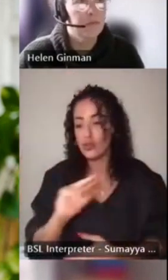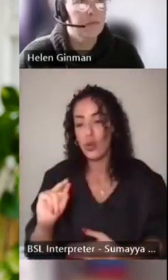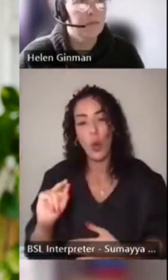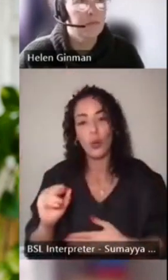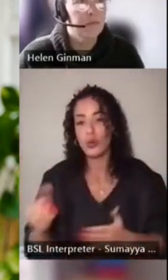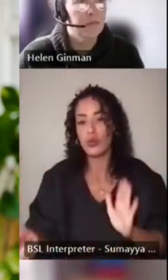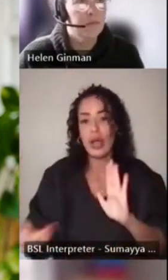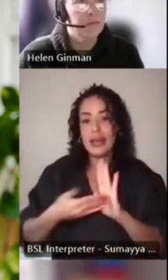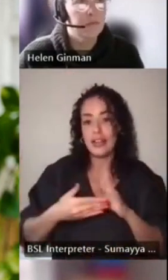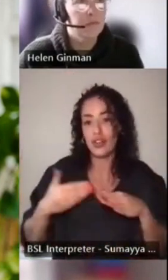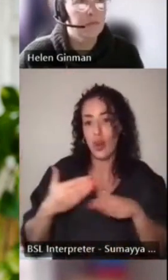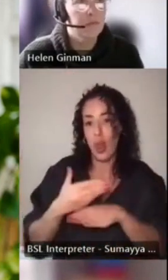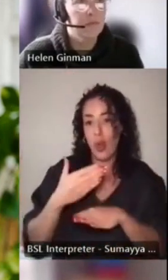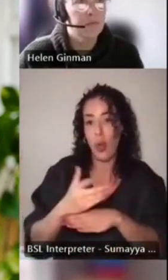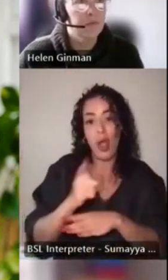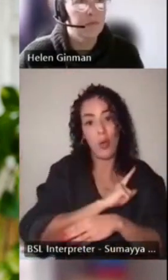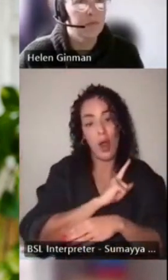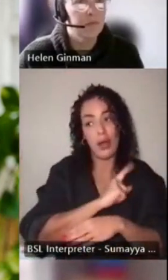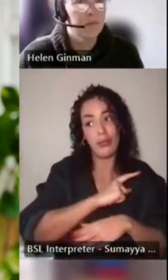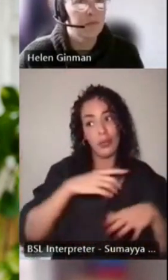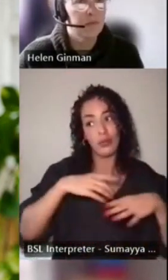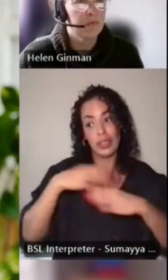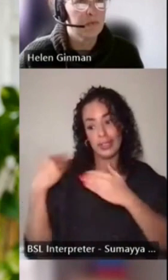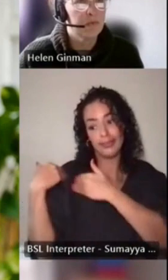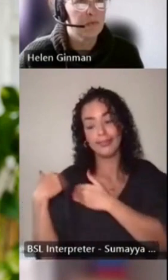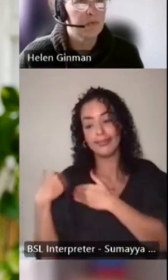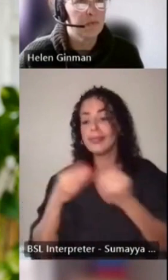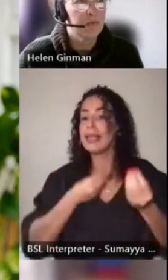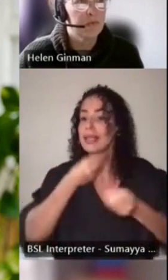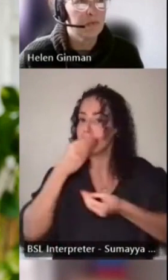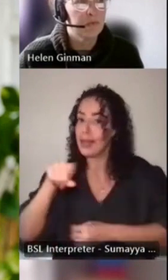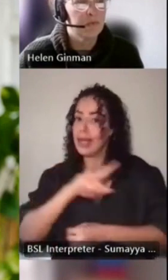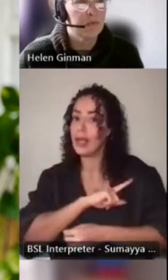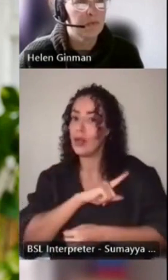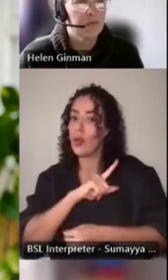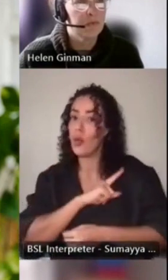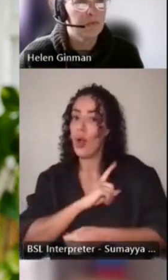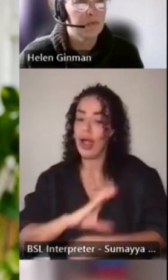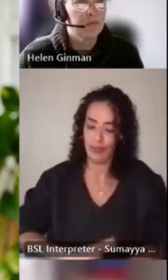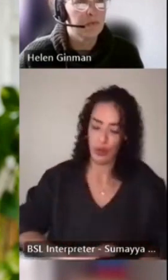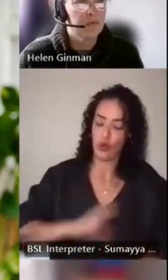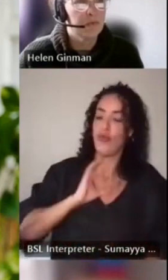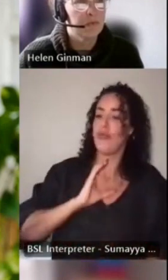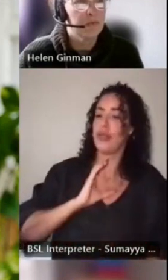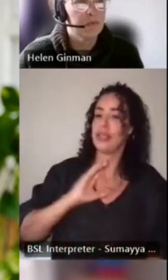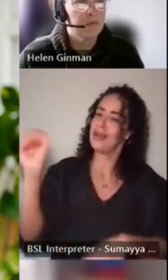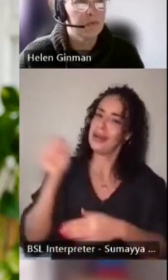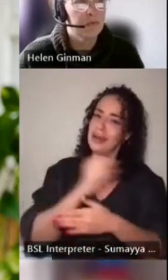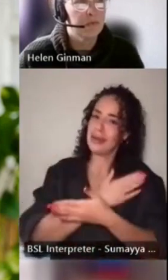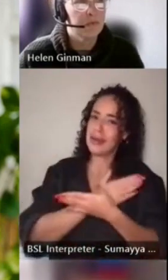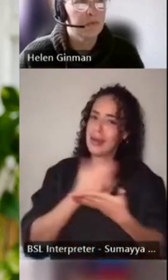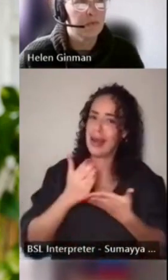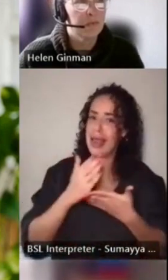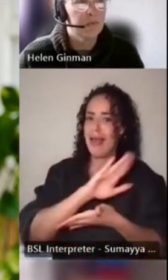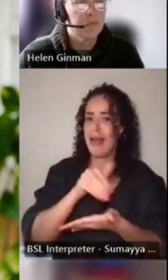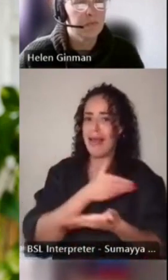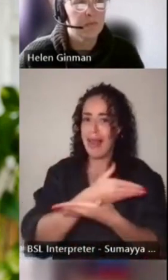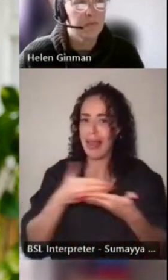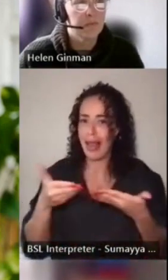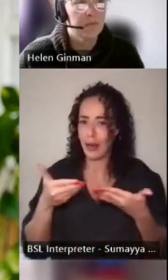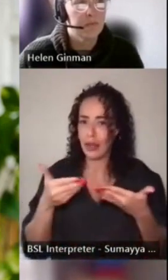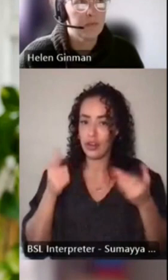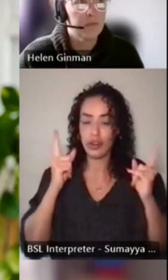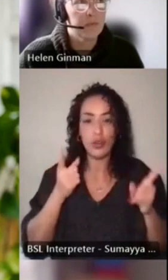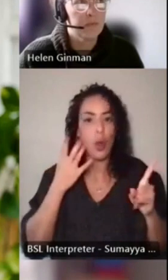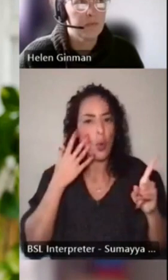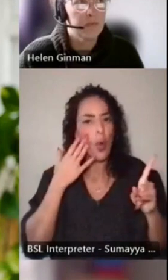your plate is already full, articulating your reasons with confidence and clarity. So, by visualizing these